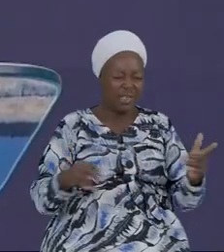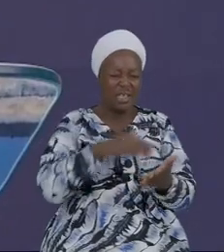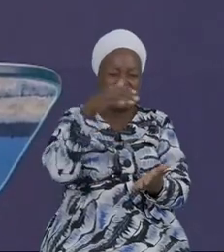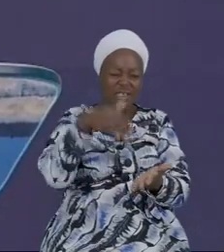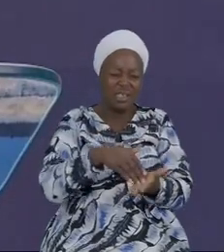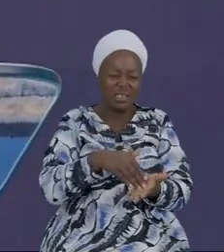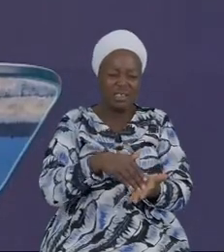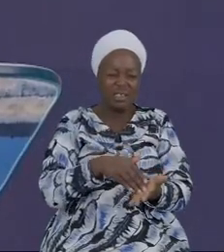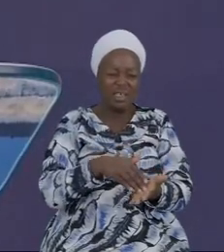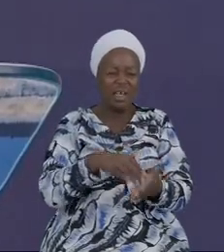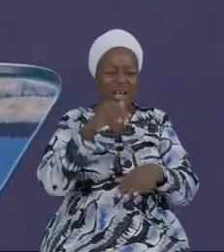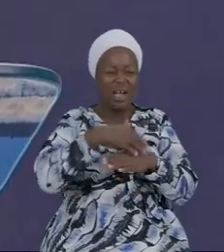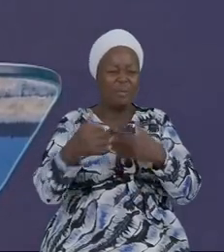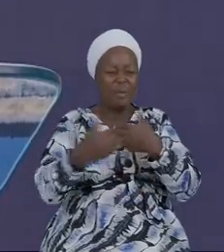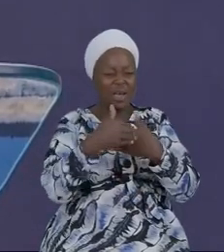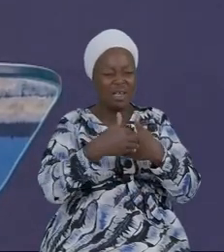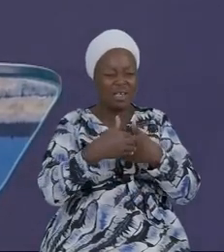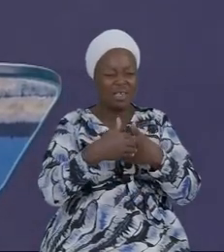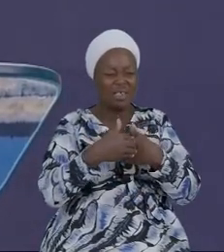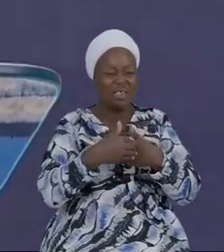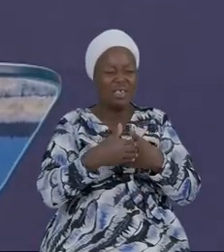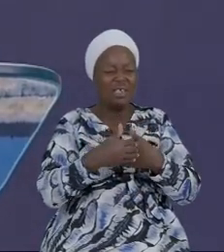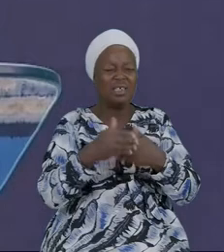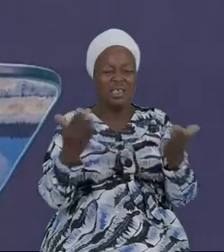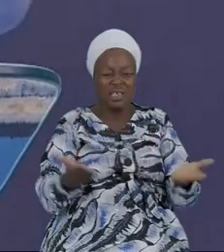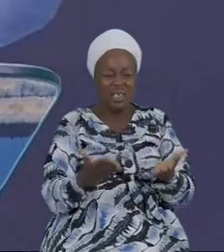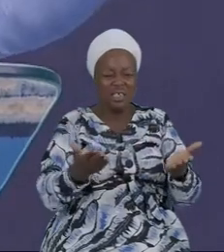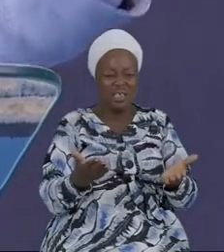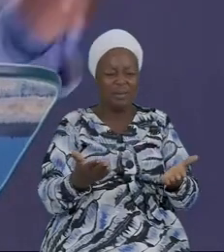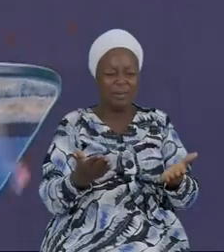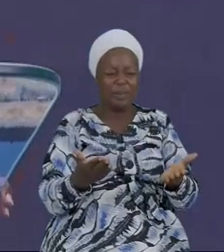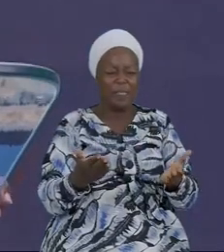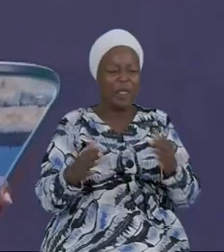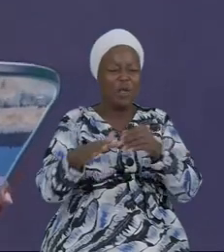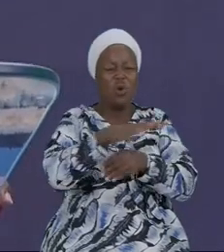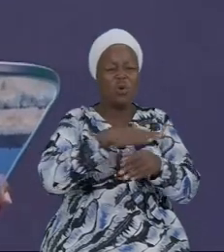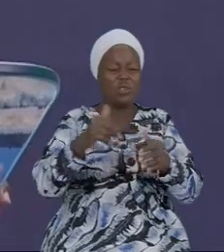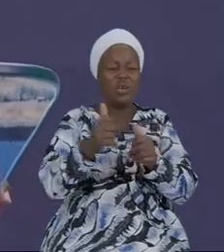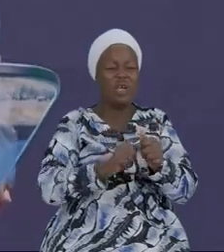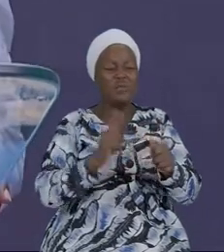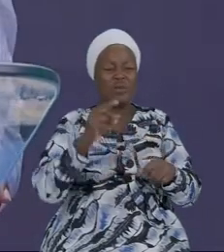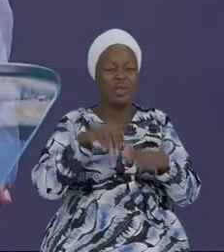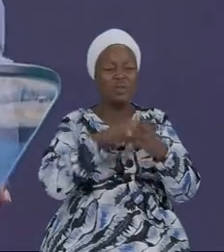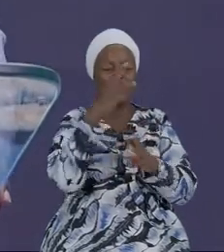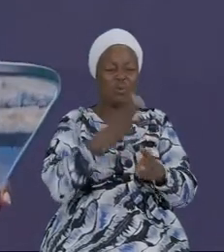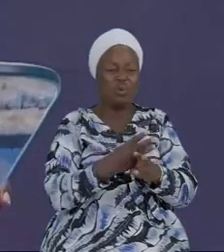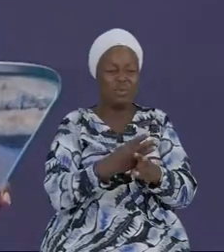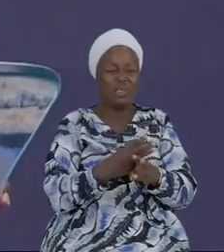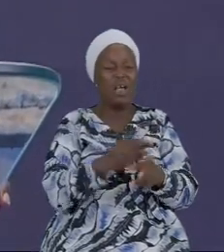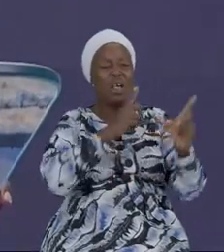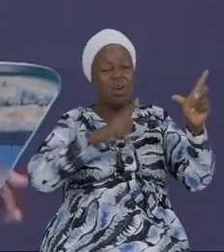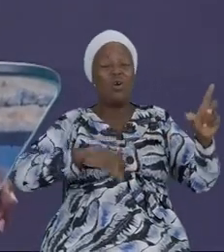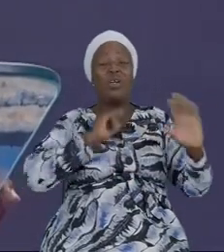center, at the back, in the Alpha location here, locations all over the world. Lord,